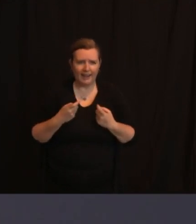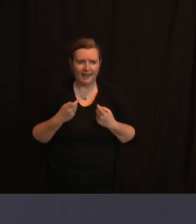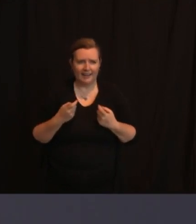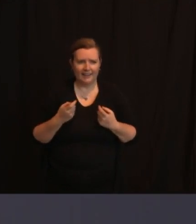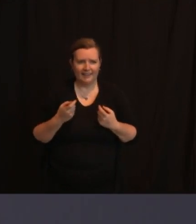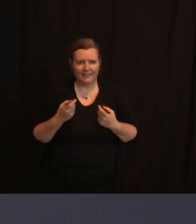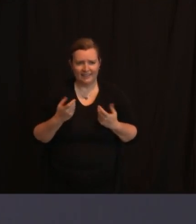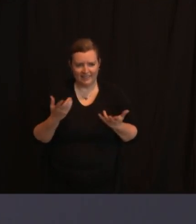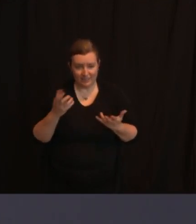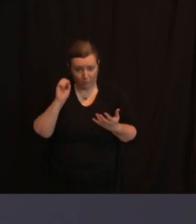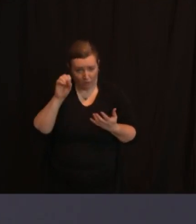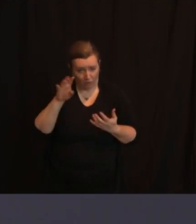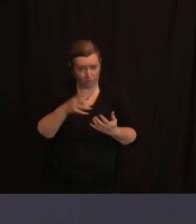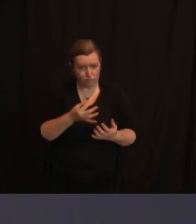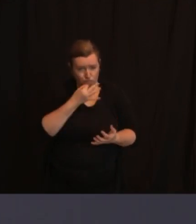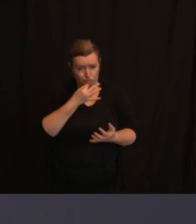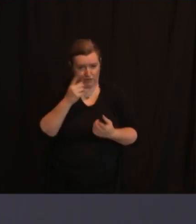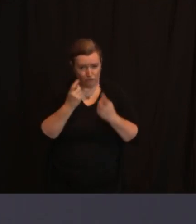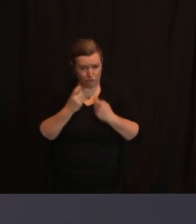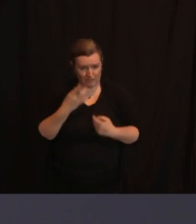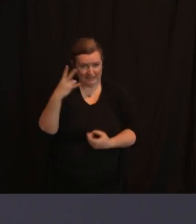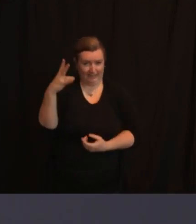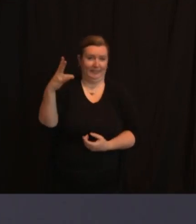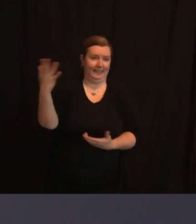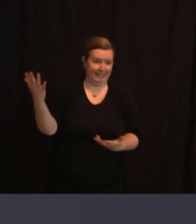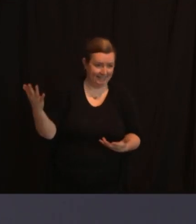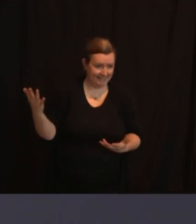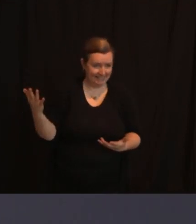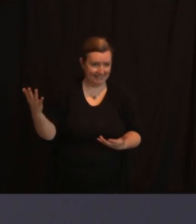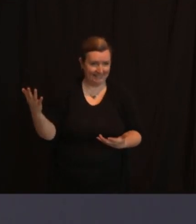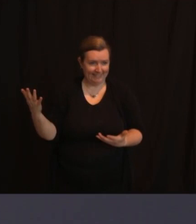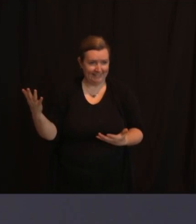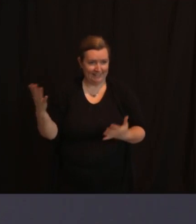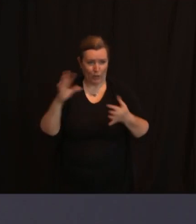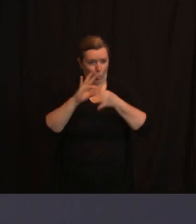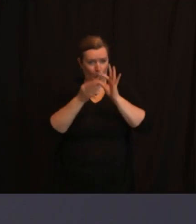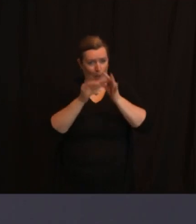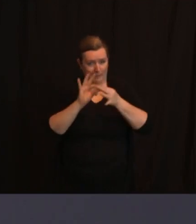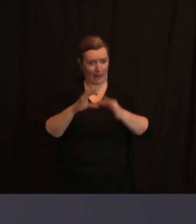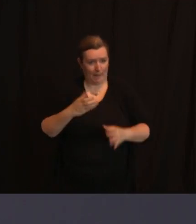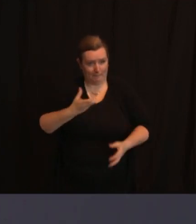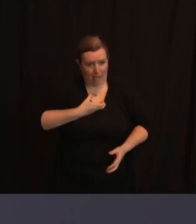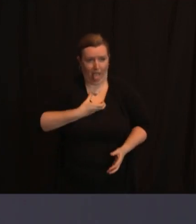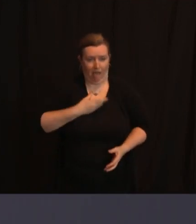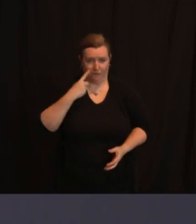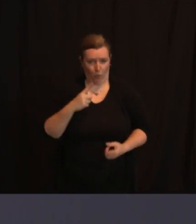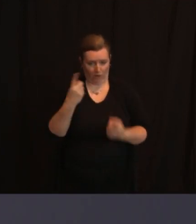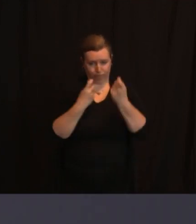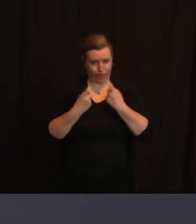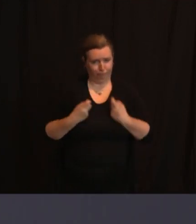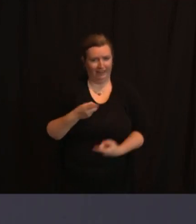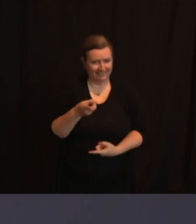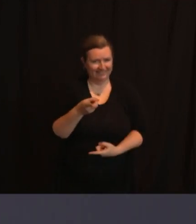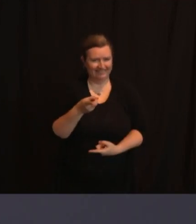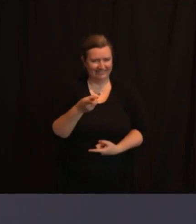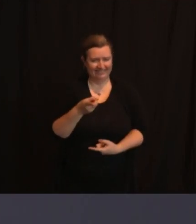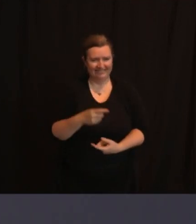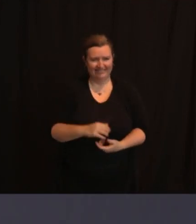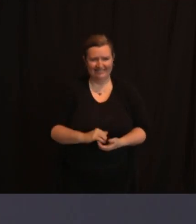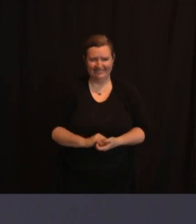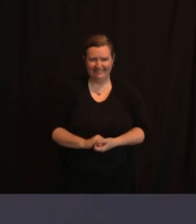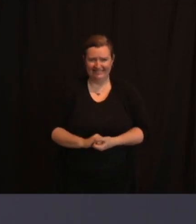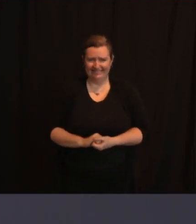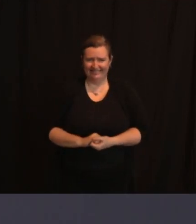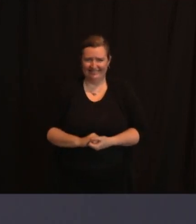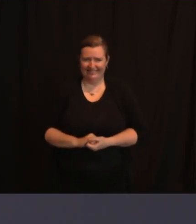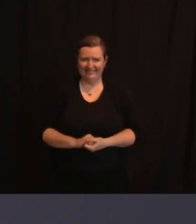to say that you're an Olympic gold medalist at this. No news. So there's no news on most of this, but no news on casinos.